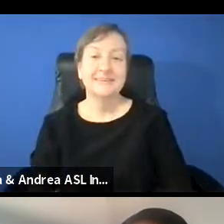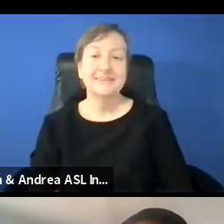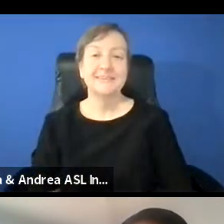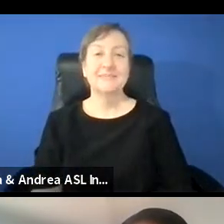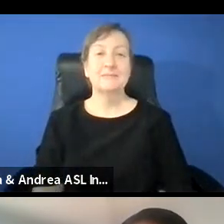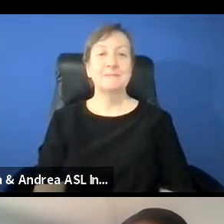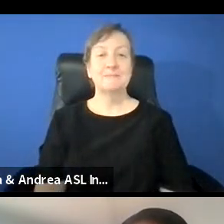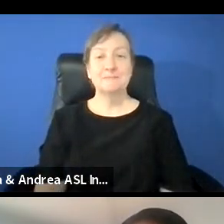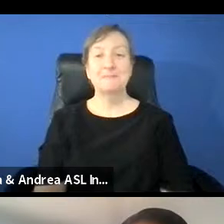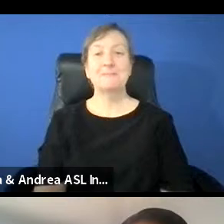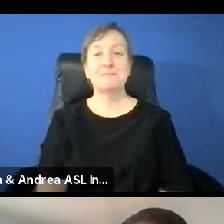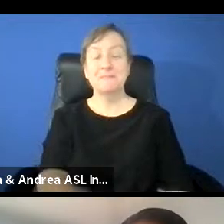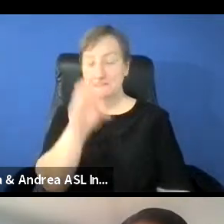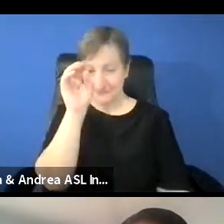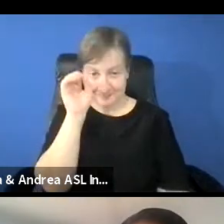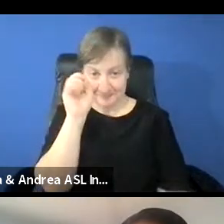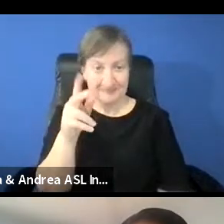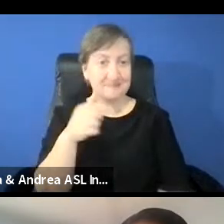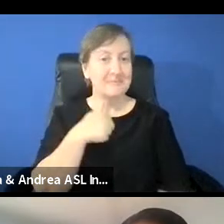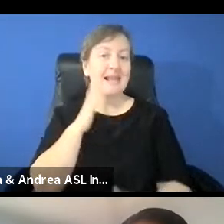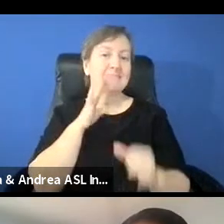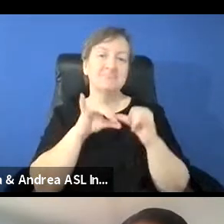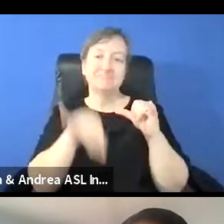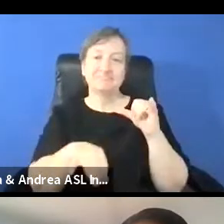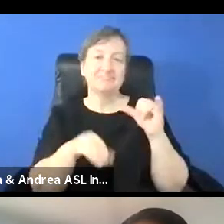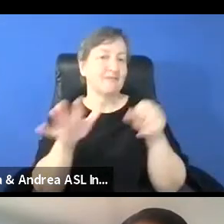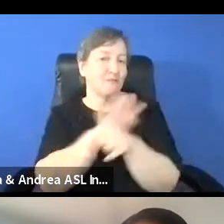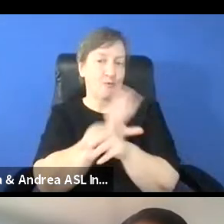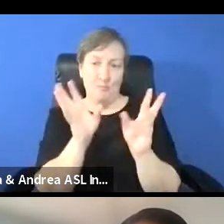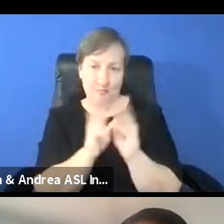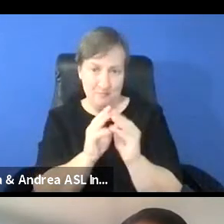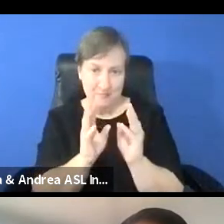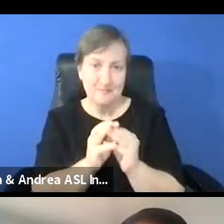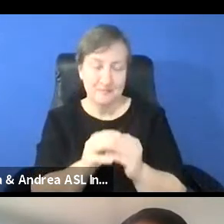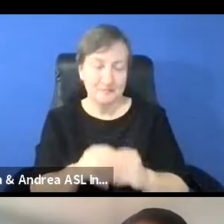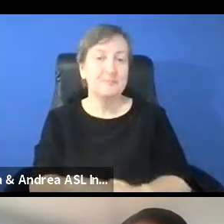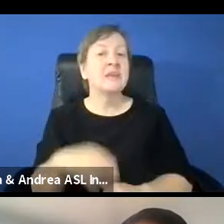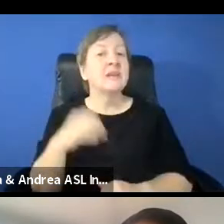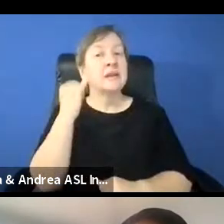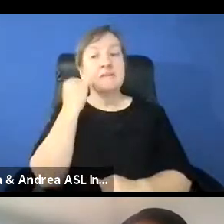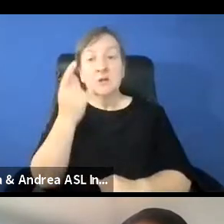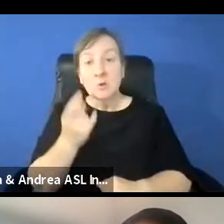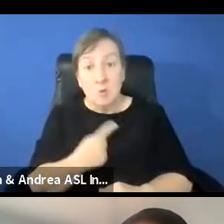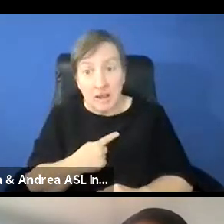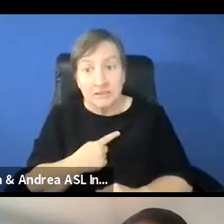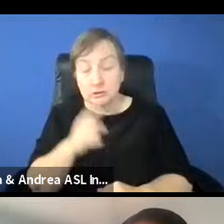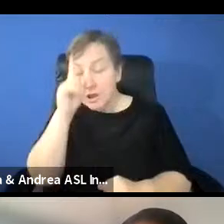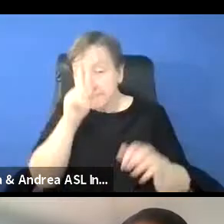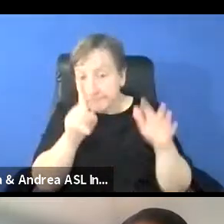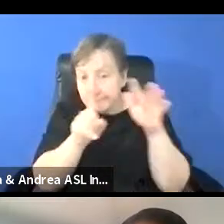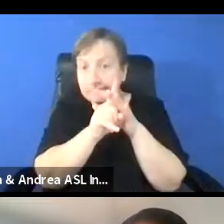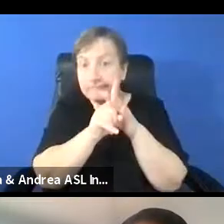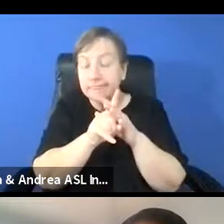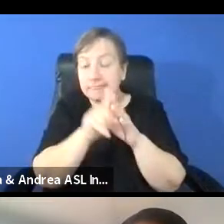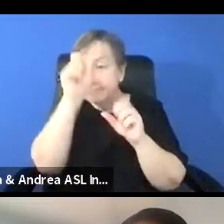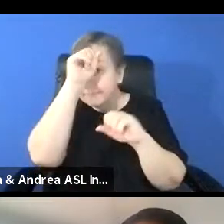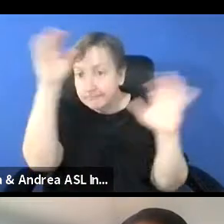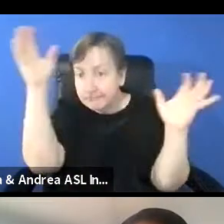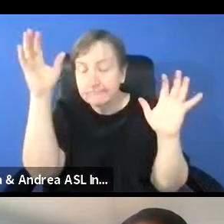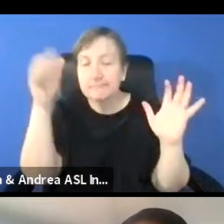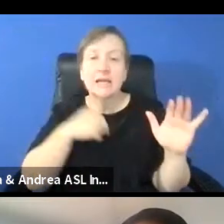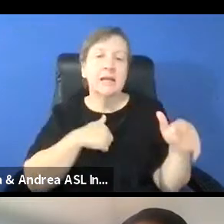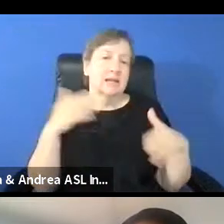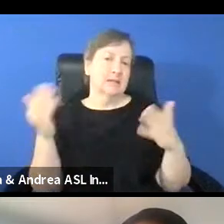Well, once again, I will be here for the entire meeting. So if a question does come to your mind, I will be